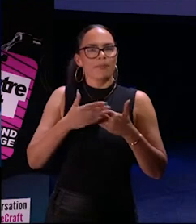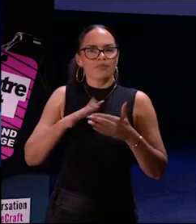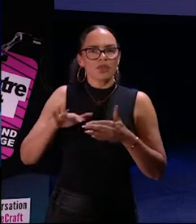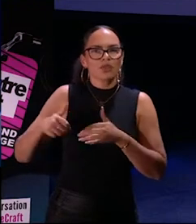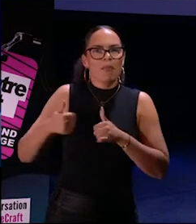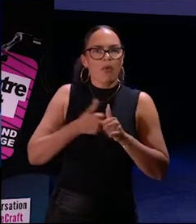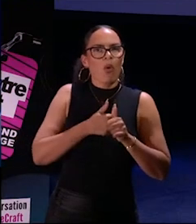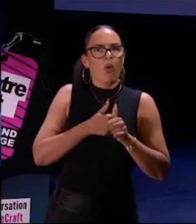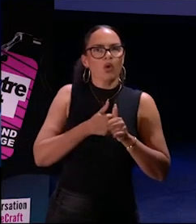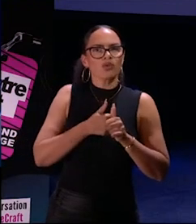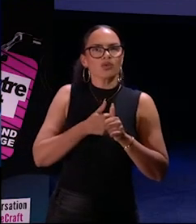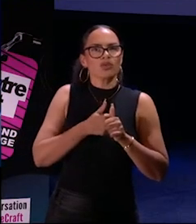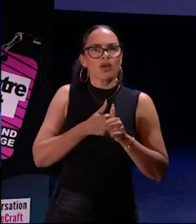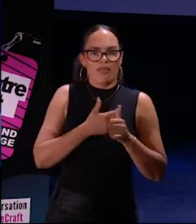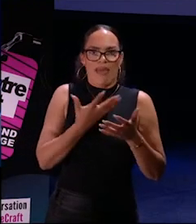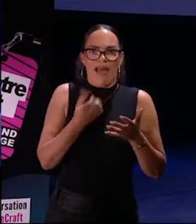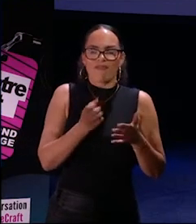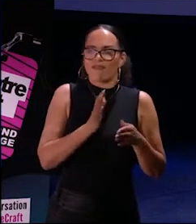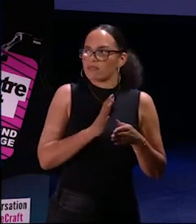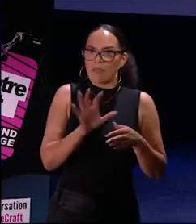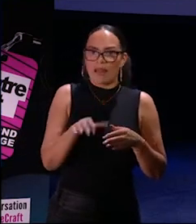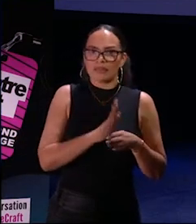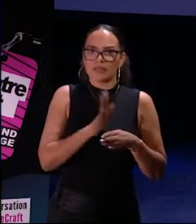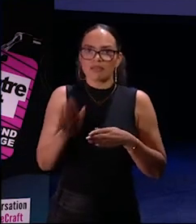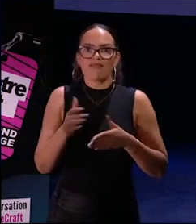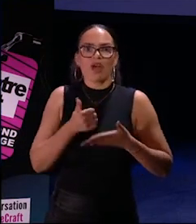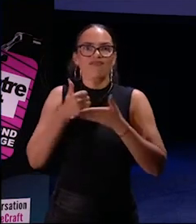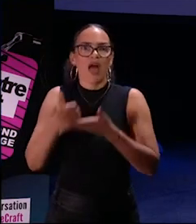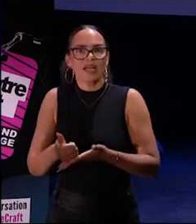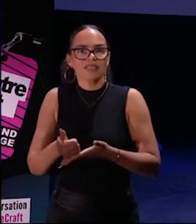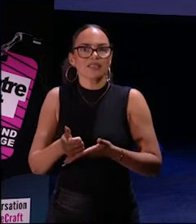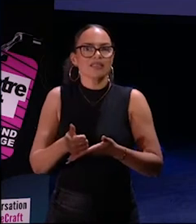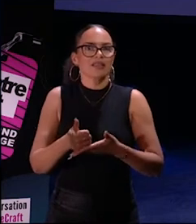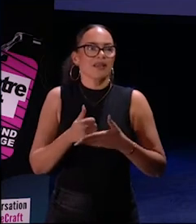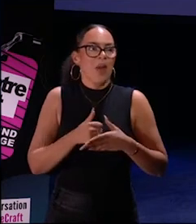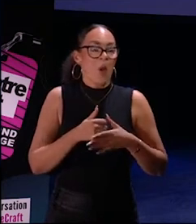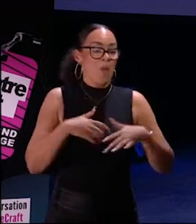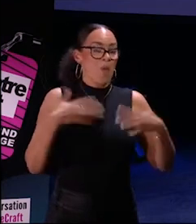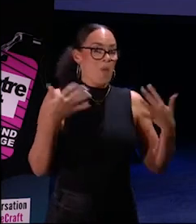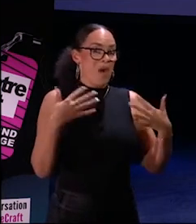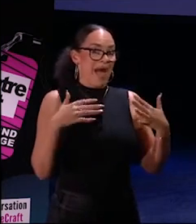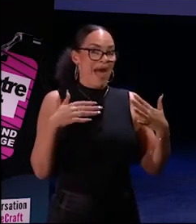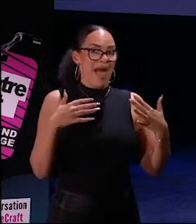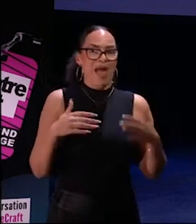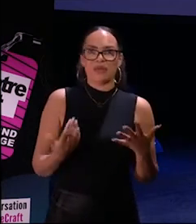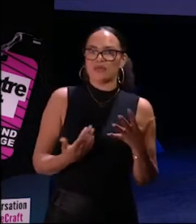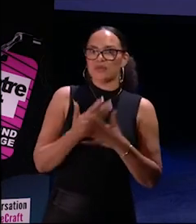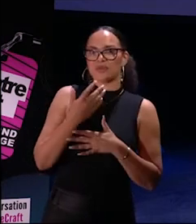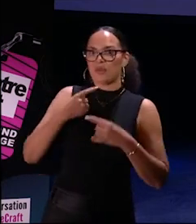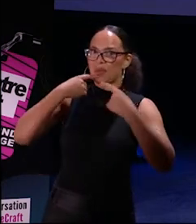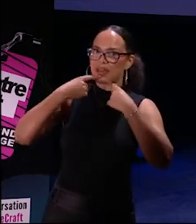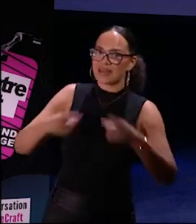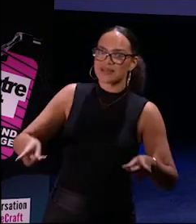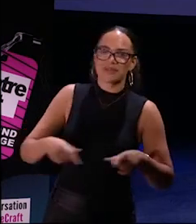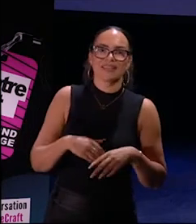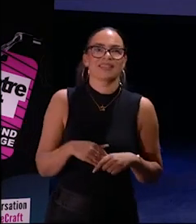that side so there's somewhere for them to go. Brilliant. I mean, breaking, we've had an announcement, haven't we? Well, we've been here. And,